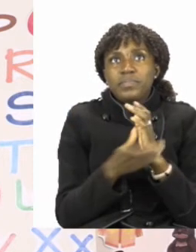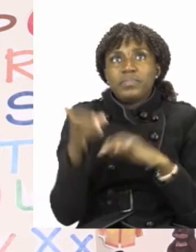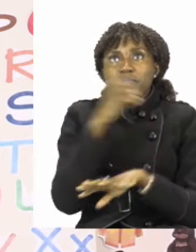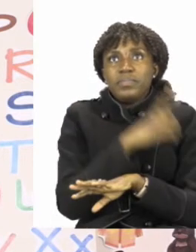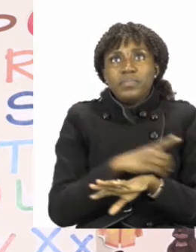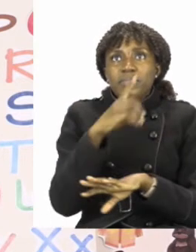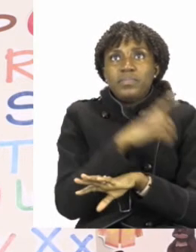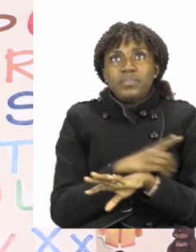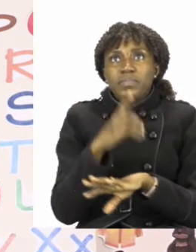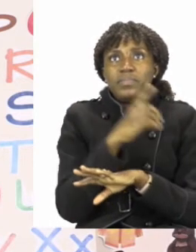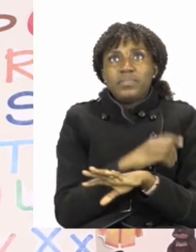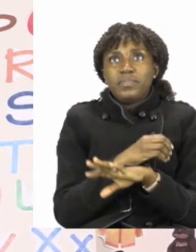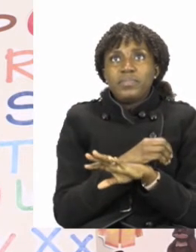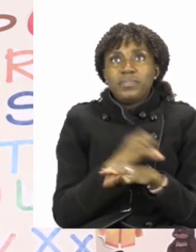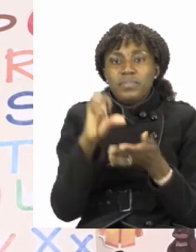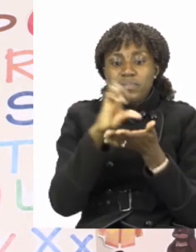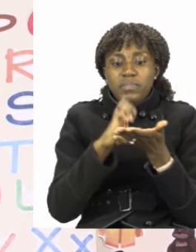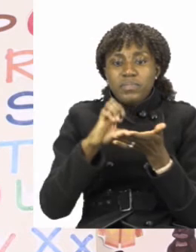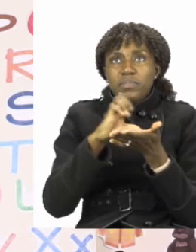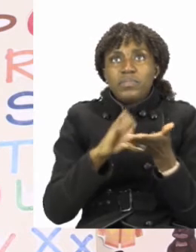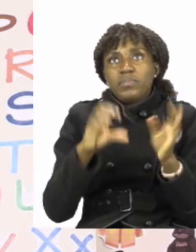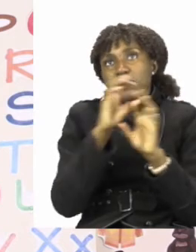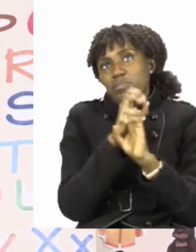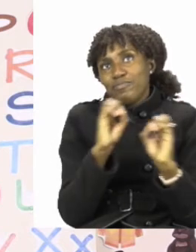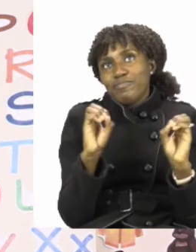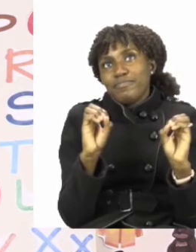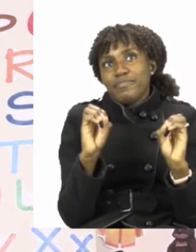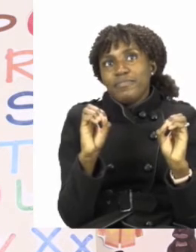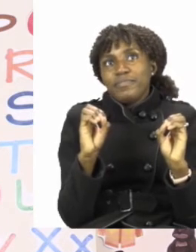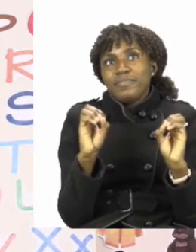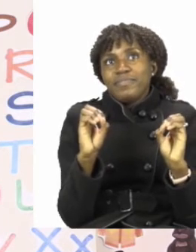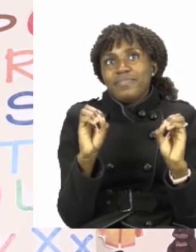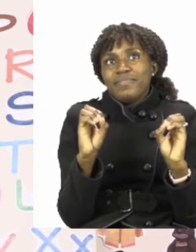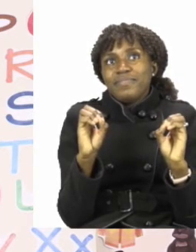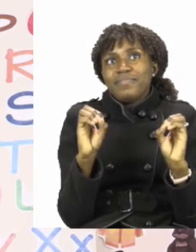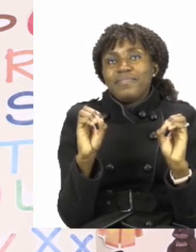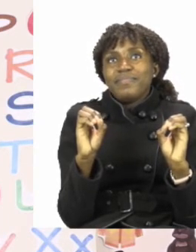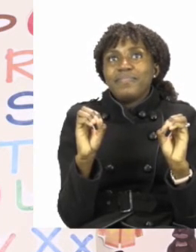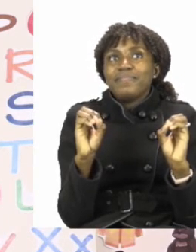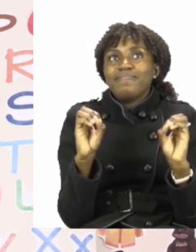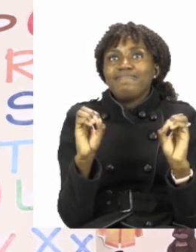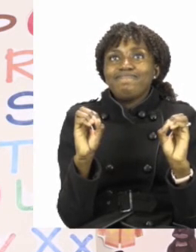Sanitize every day so the germs can stay